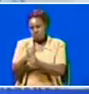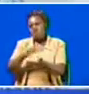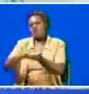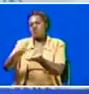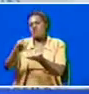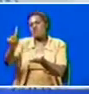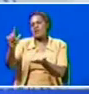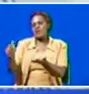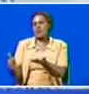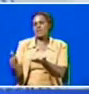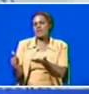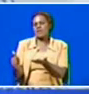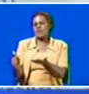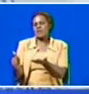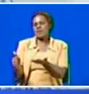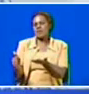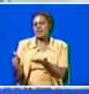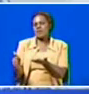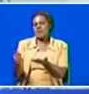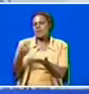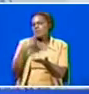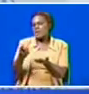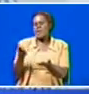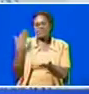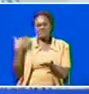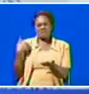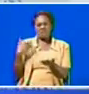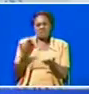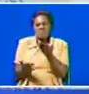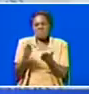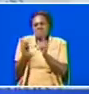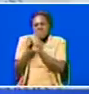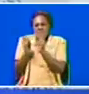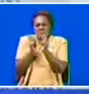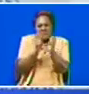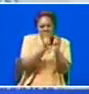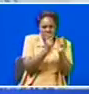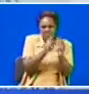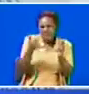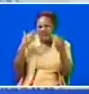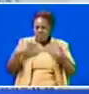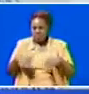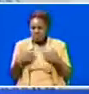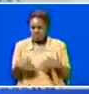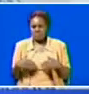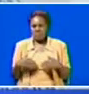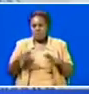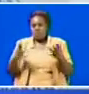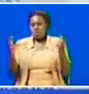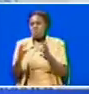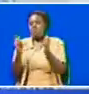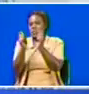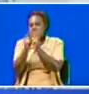forgive. That which we may have said, which maybe hurt some people, hurt a person or a